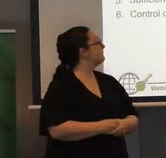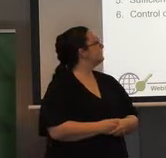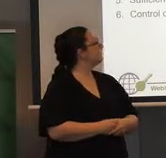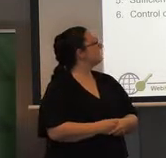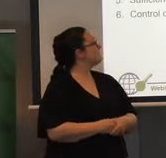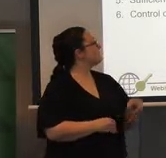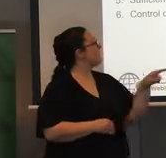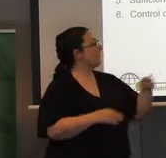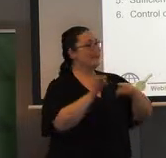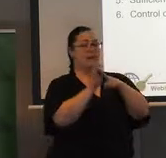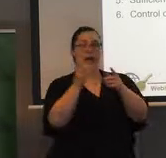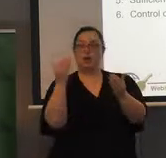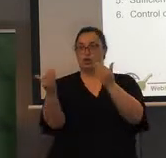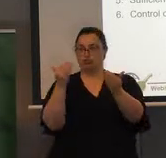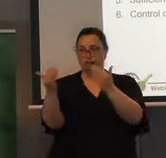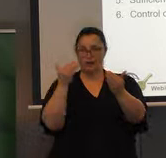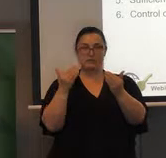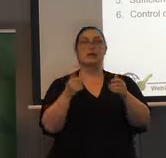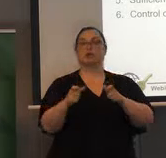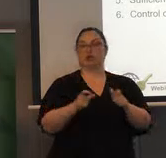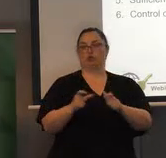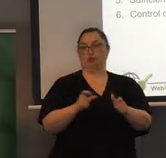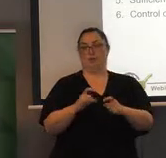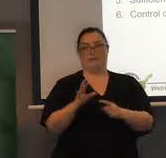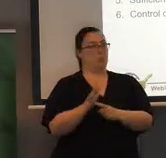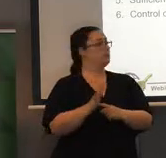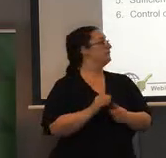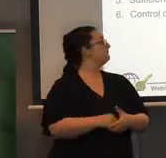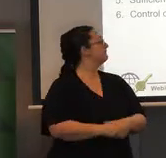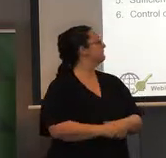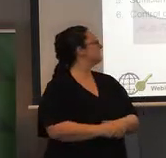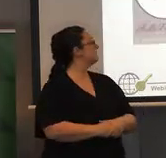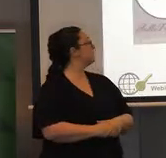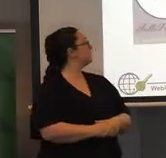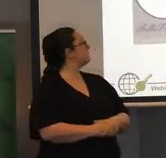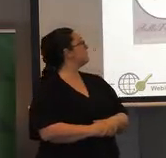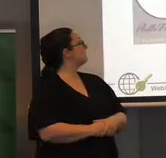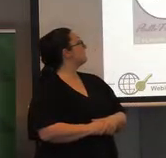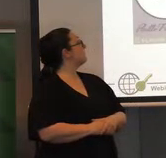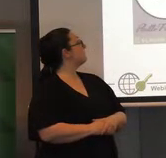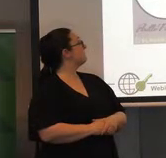Sufficient color contrast is important. Control over the media is important.